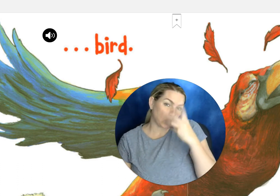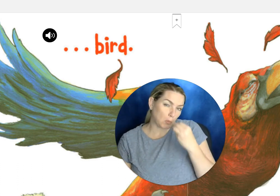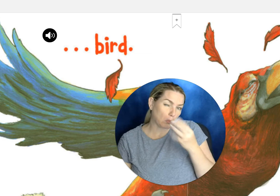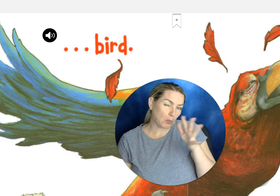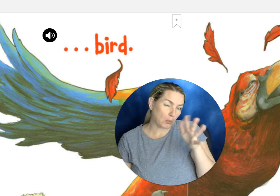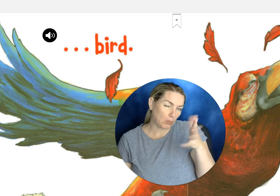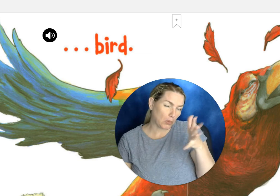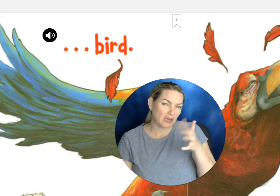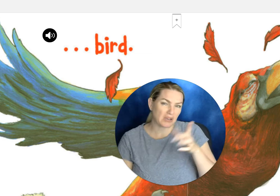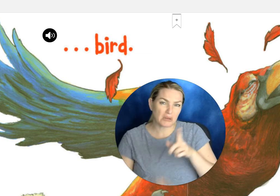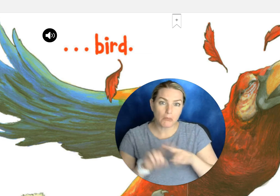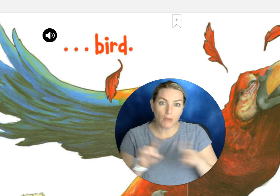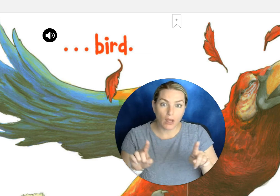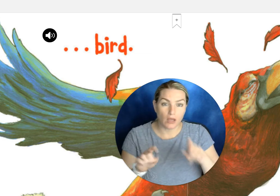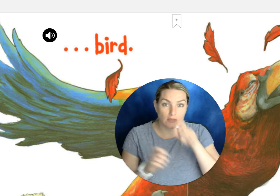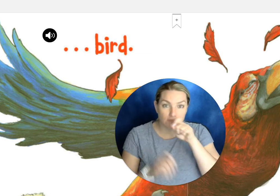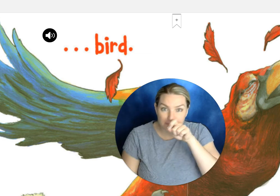squawk.